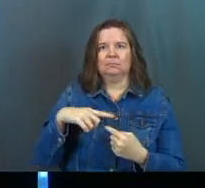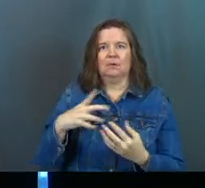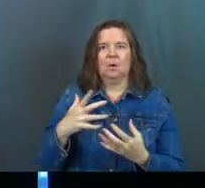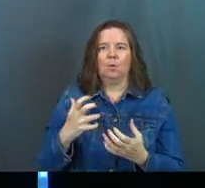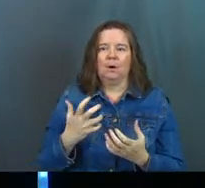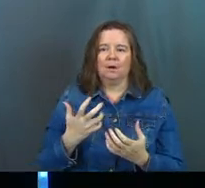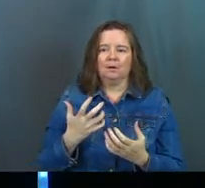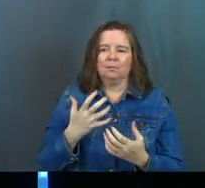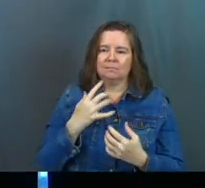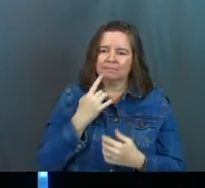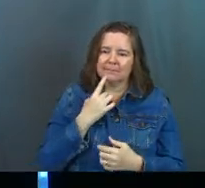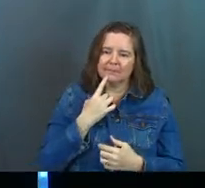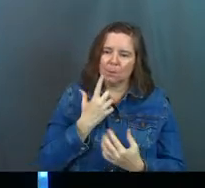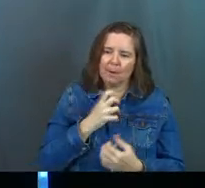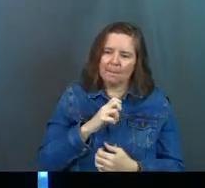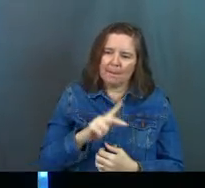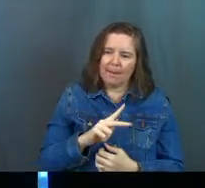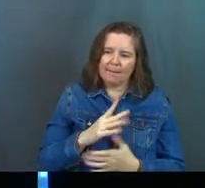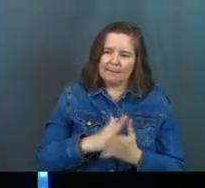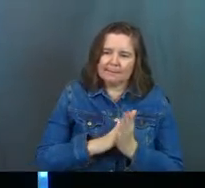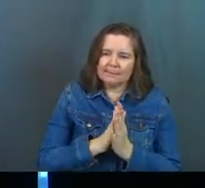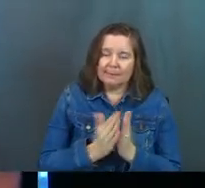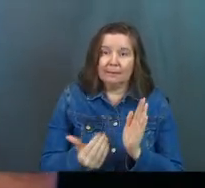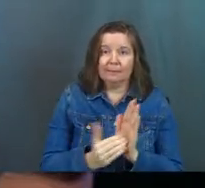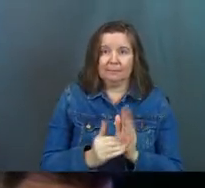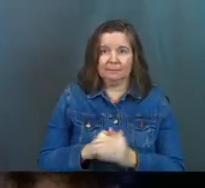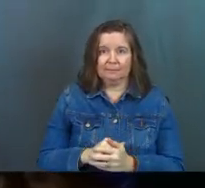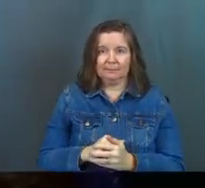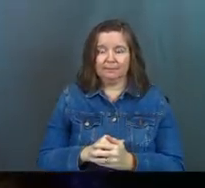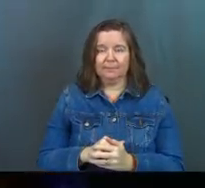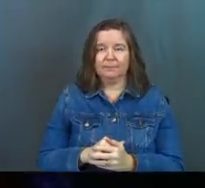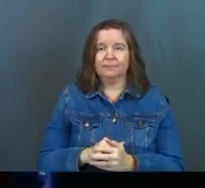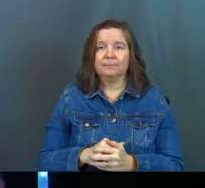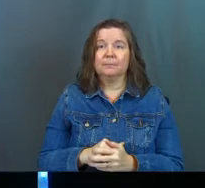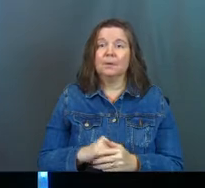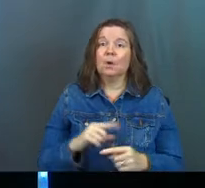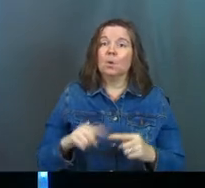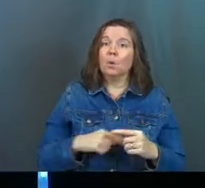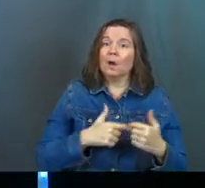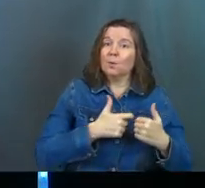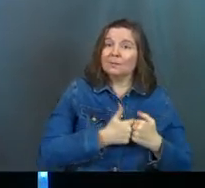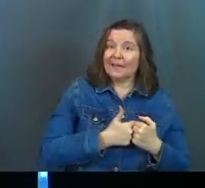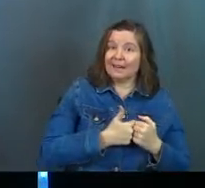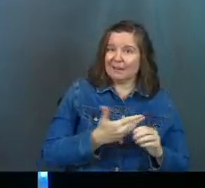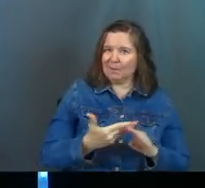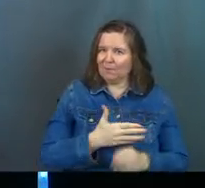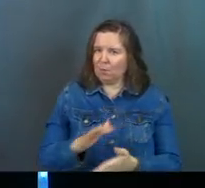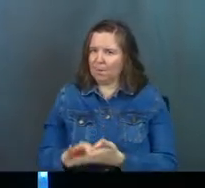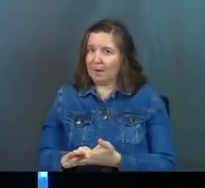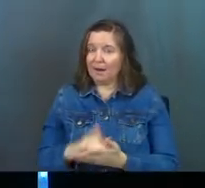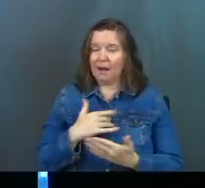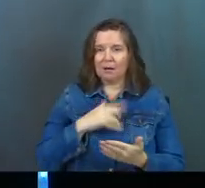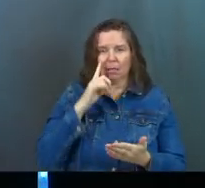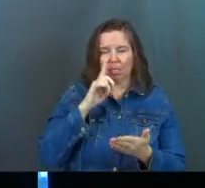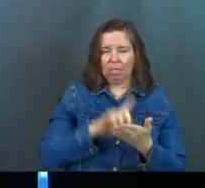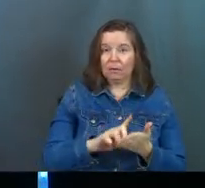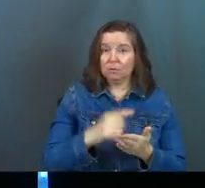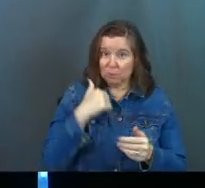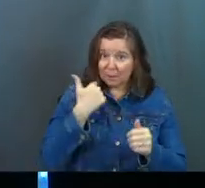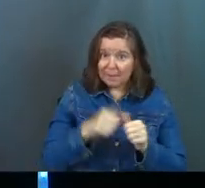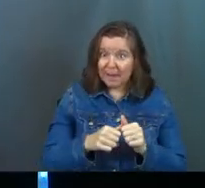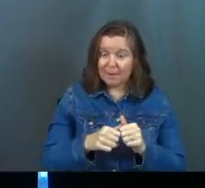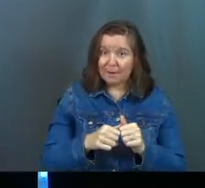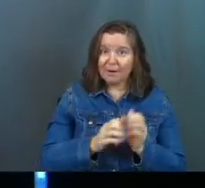would like to get back. When we're dating, and before we're married and we're in love, do you remember how the spin zone